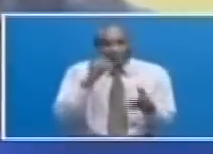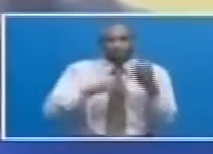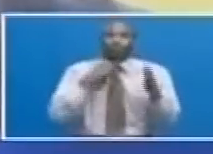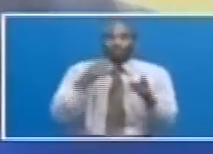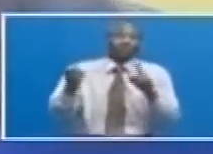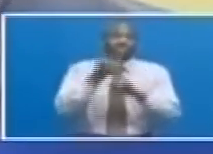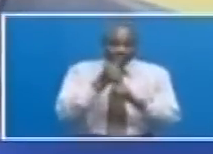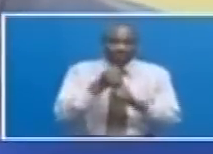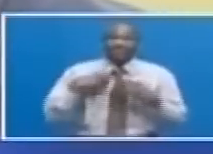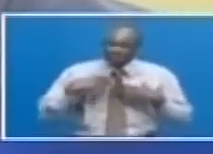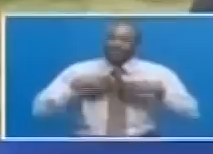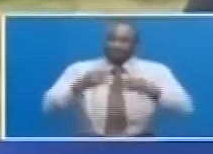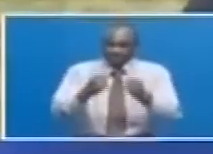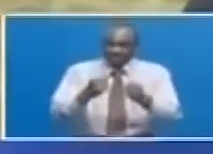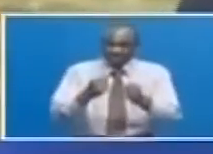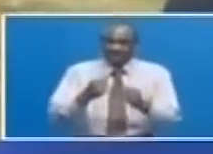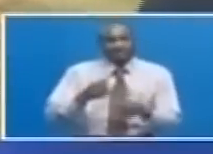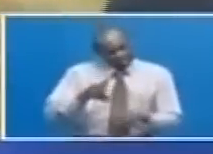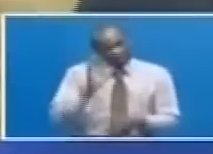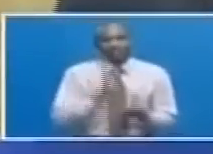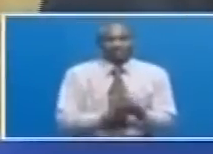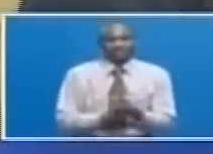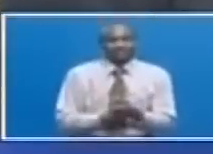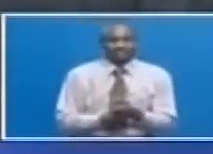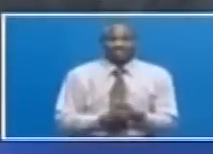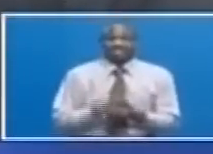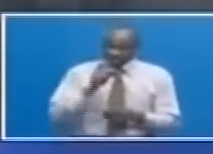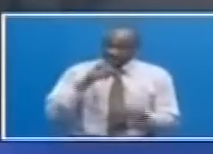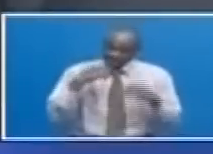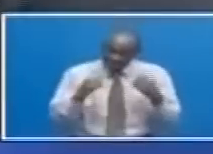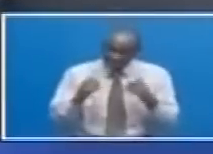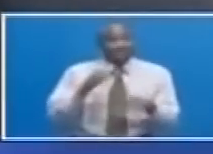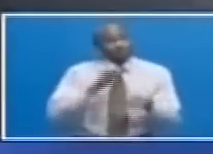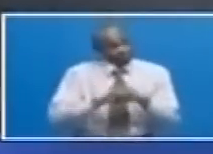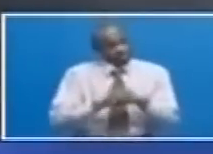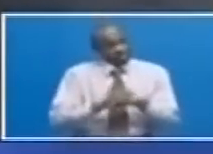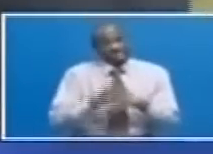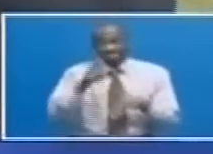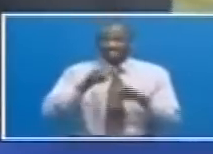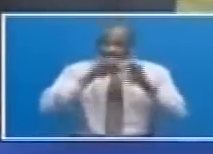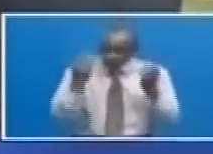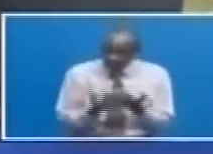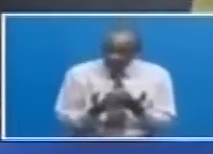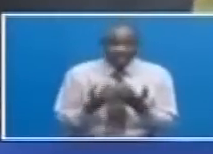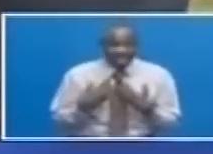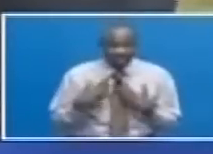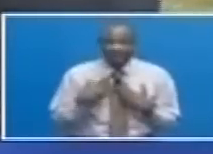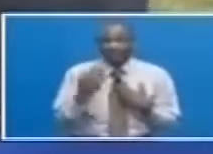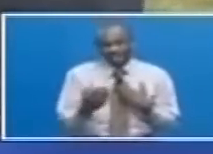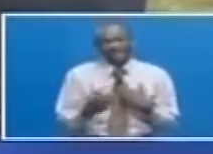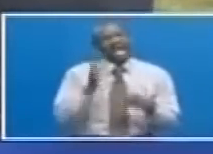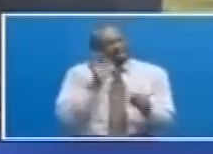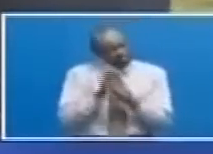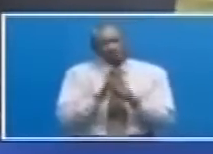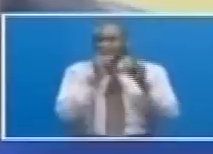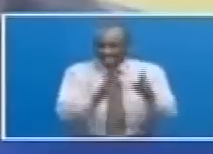achieve, and being confident is definitely the way to go. Because playing wise, I don't think in this world we're churning out so much